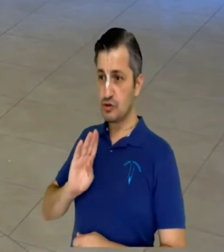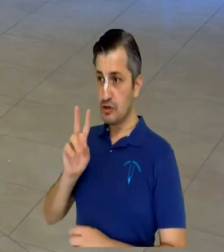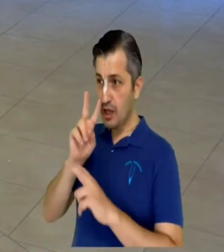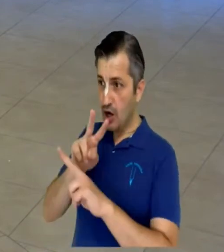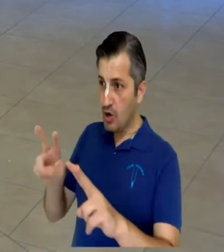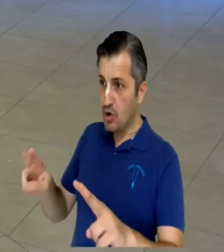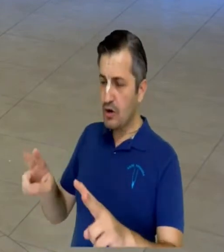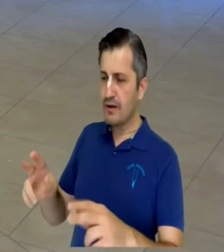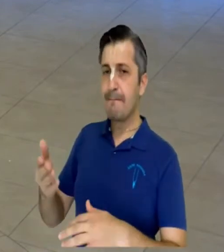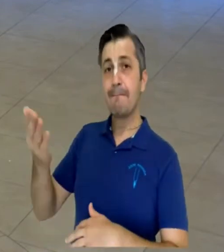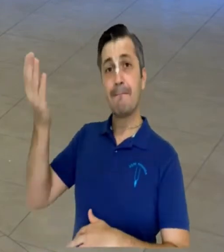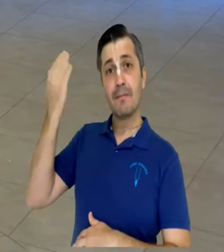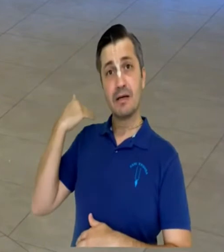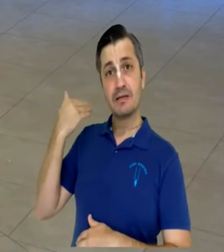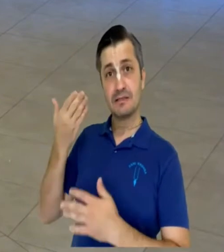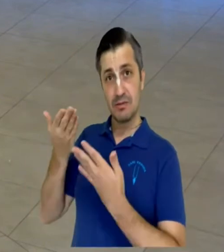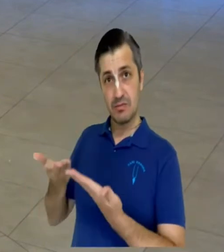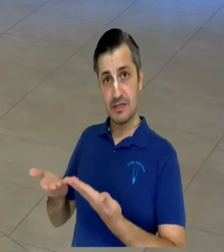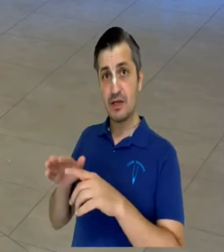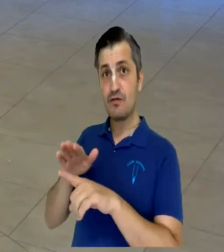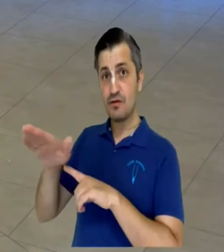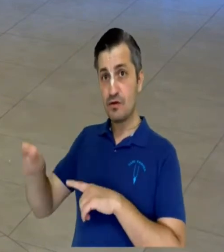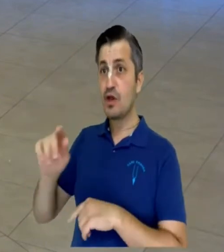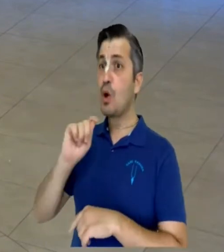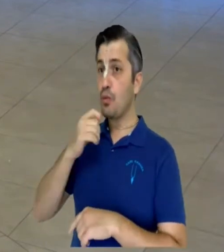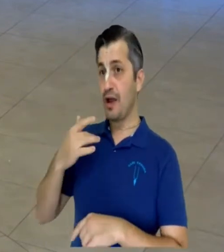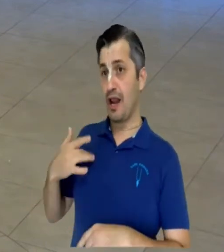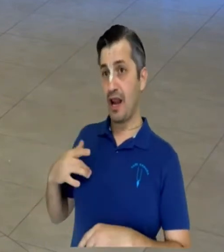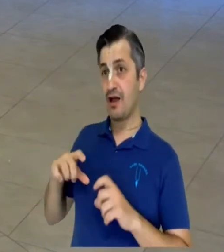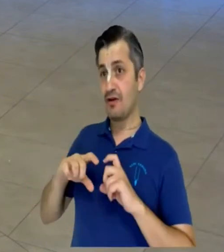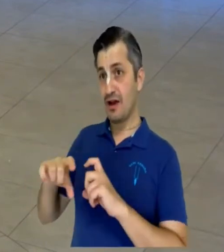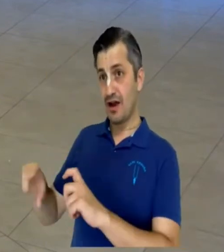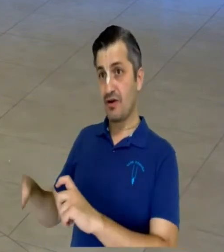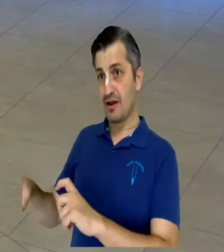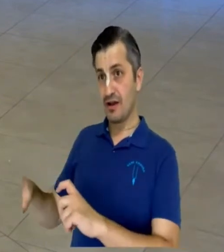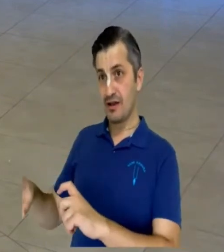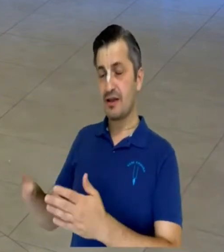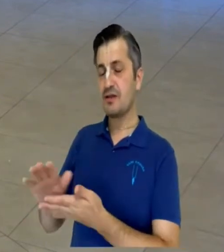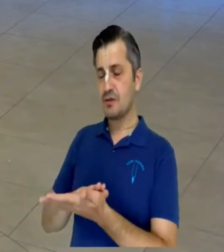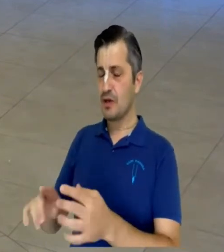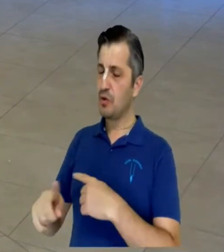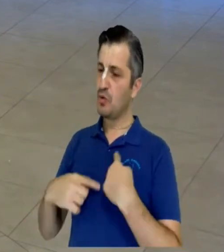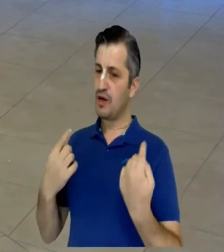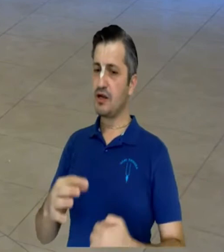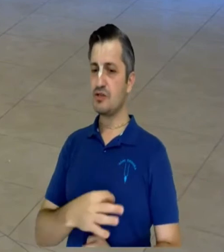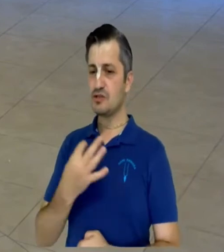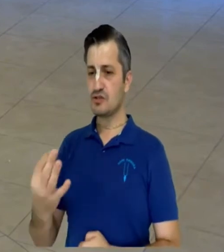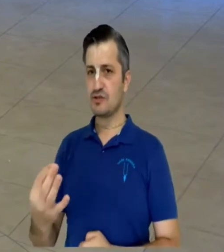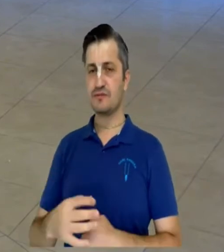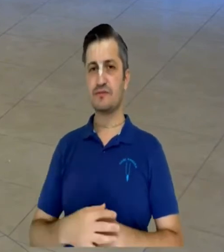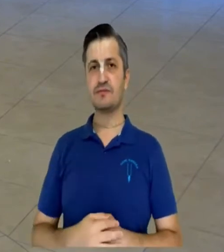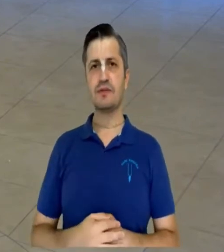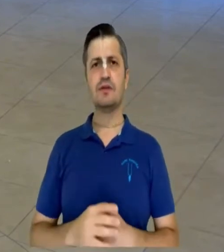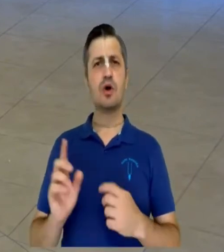the difference is in quantity. So we understand that qualitatively we are of the